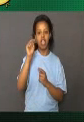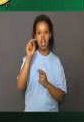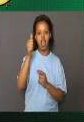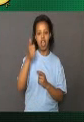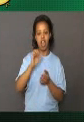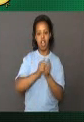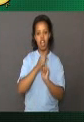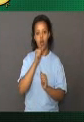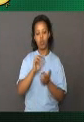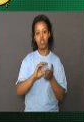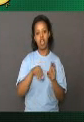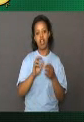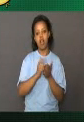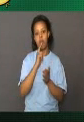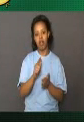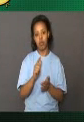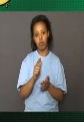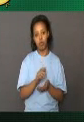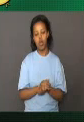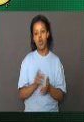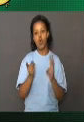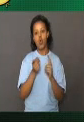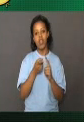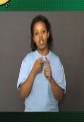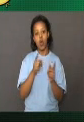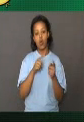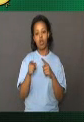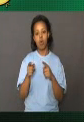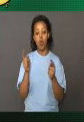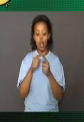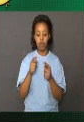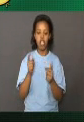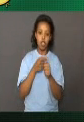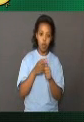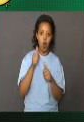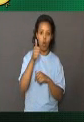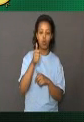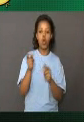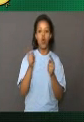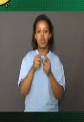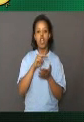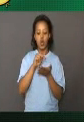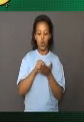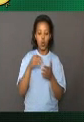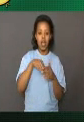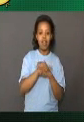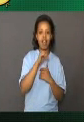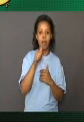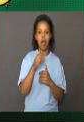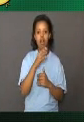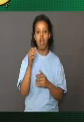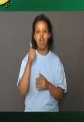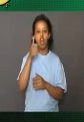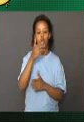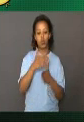Nucleotide reverse transcriptase inhibitors are similar in structure to the building blocks that